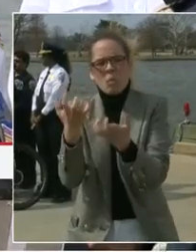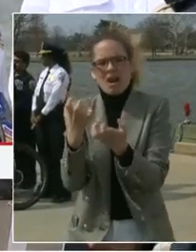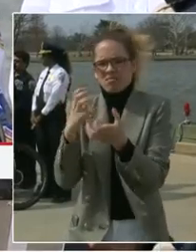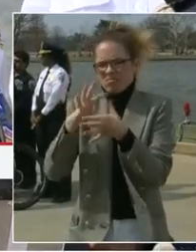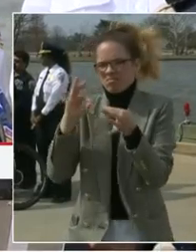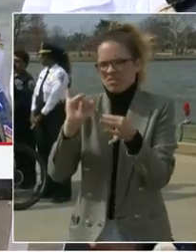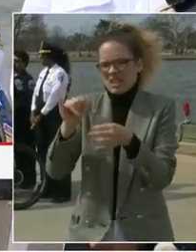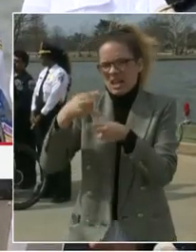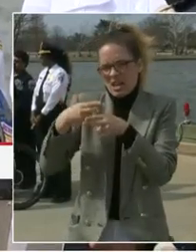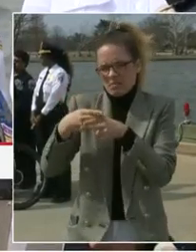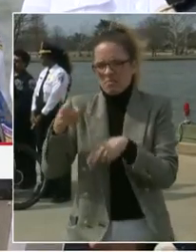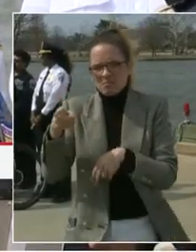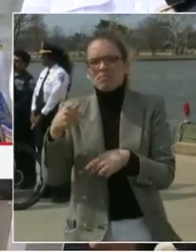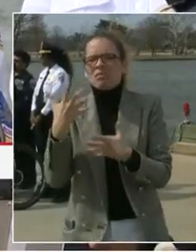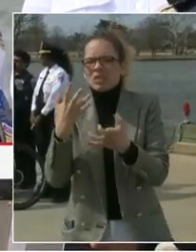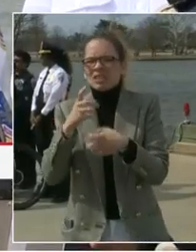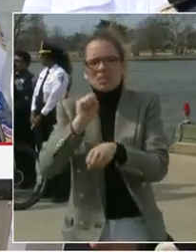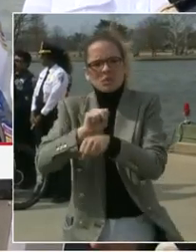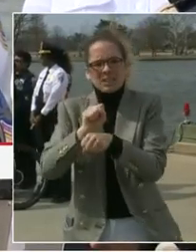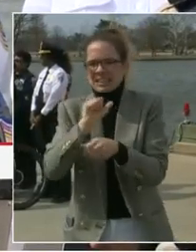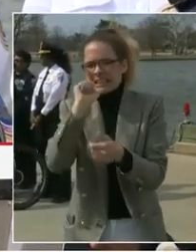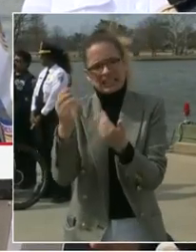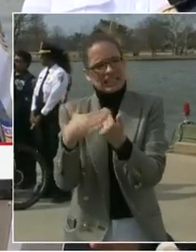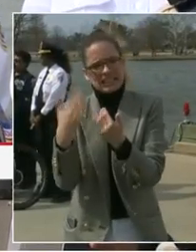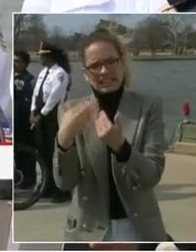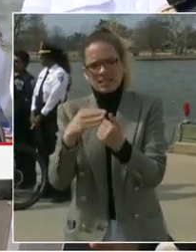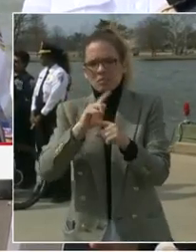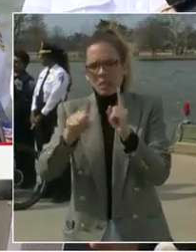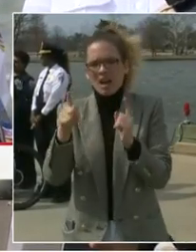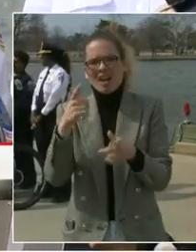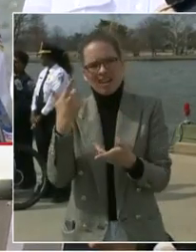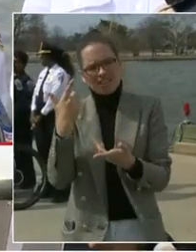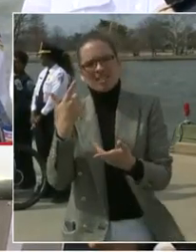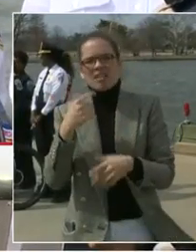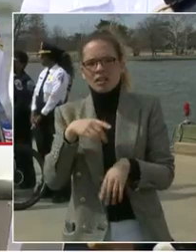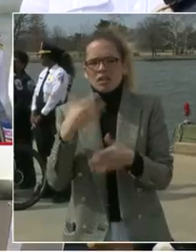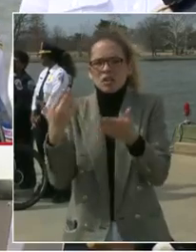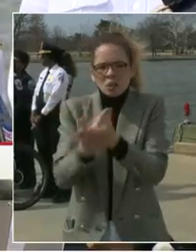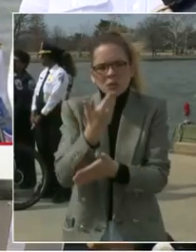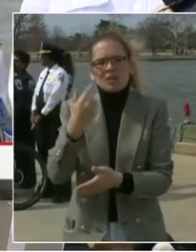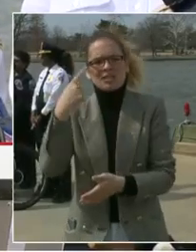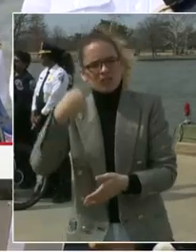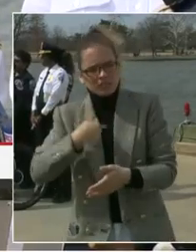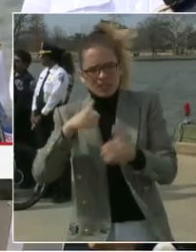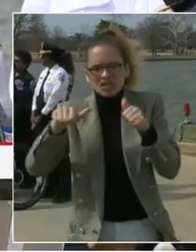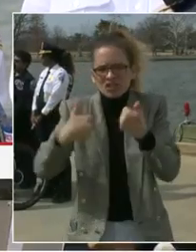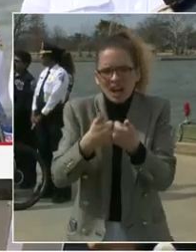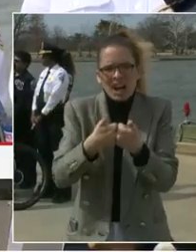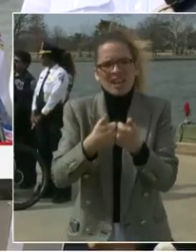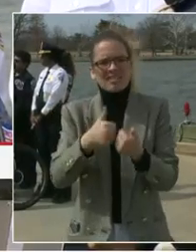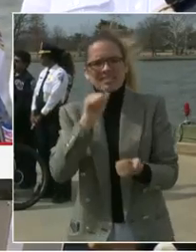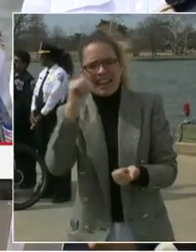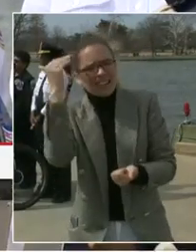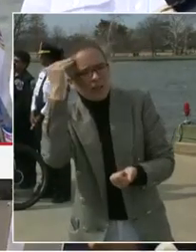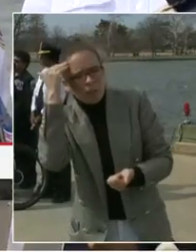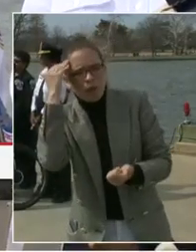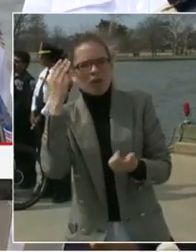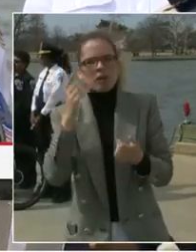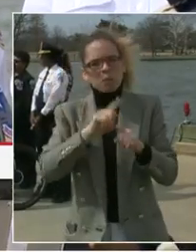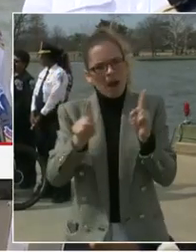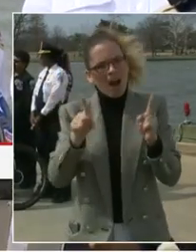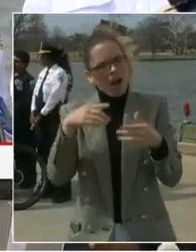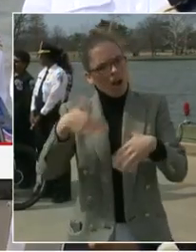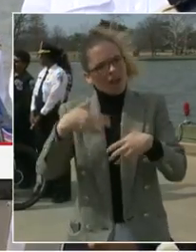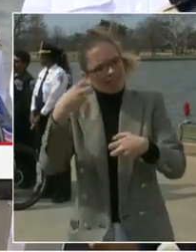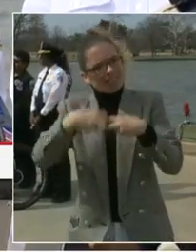work wasn't easy. Every day wasn't great. It was new for me. It was challenging and unfamiliar, and that can be difficult. I wanted to contribute